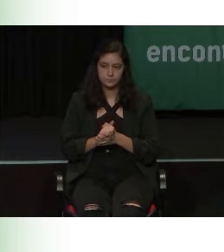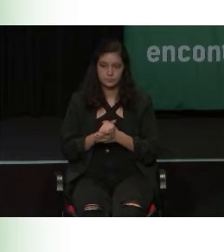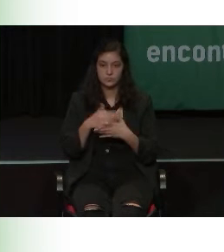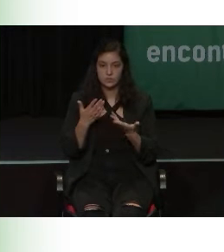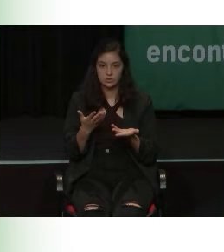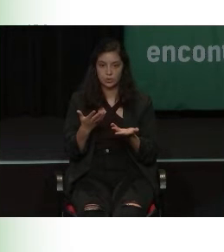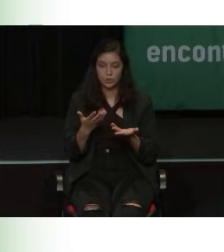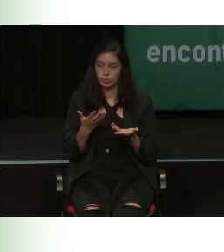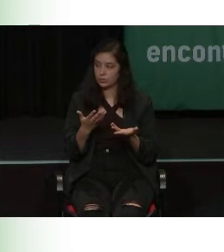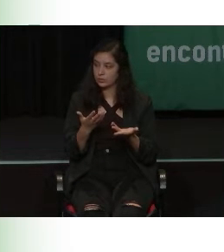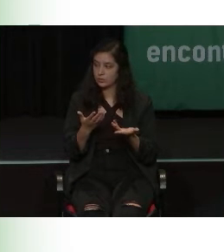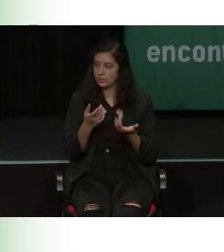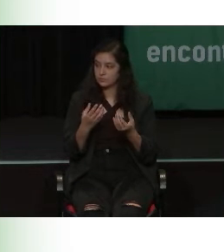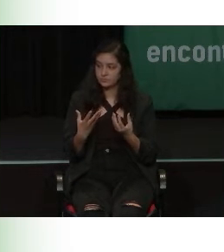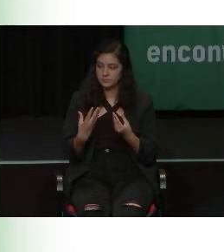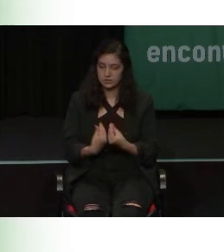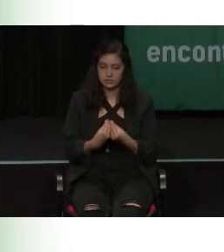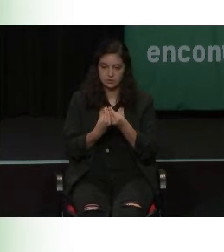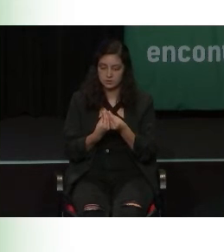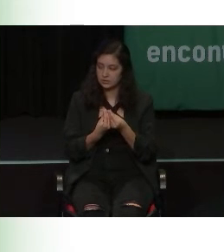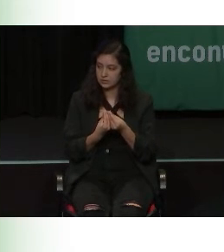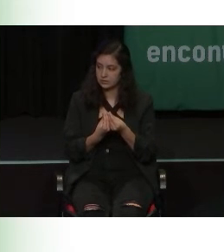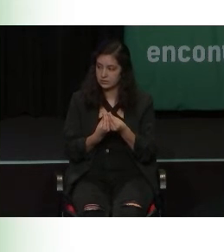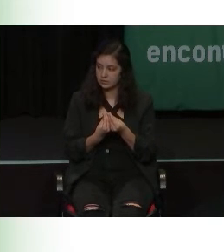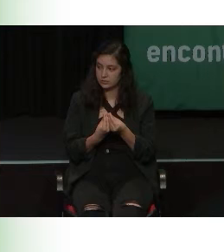of Artificial Intelligence. This partnership